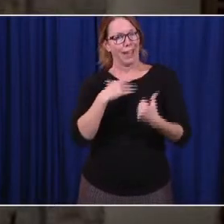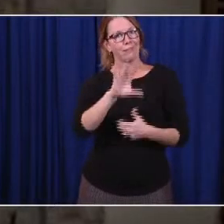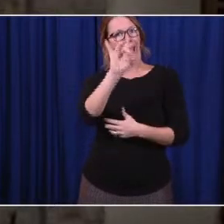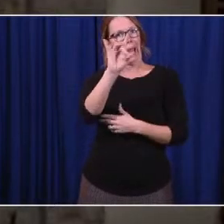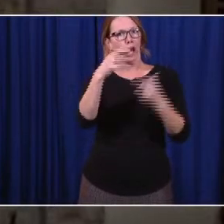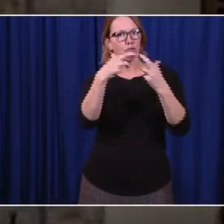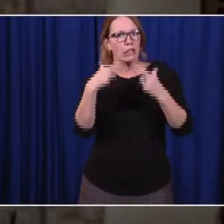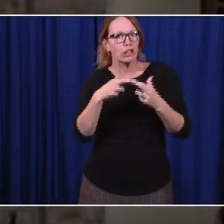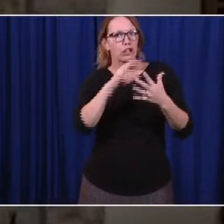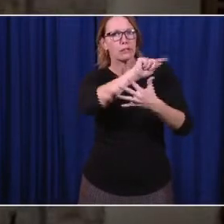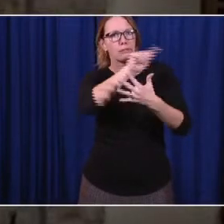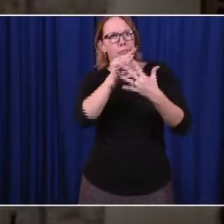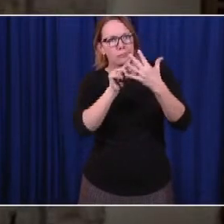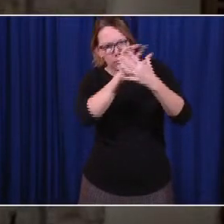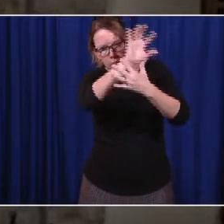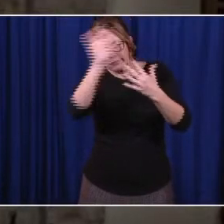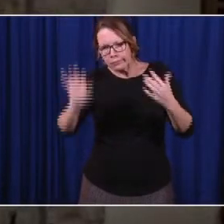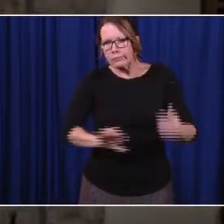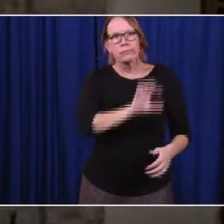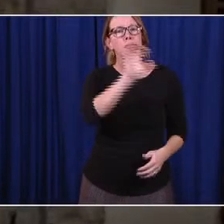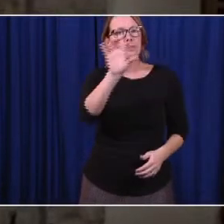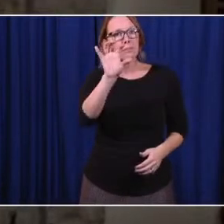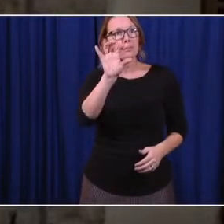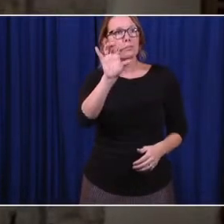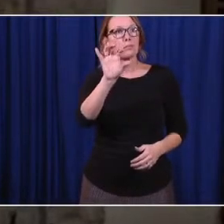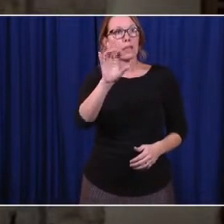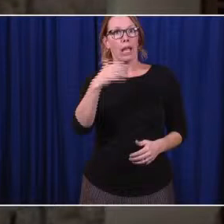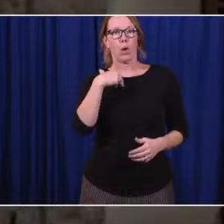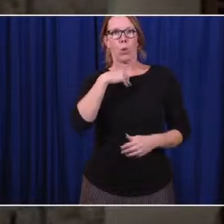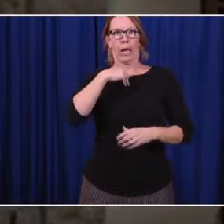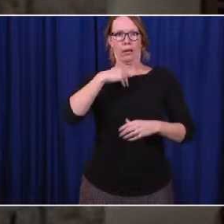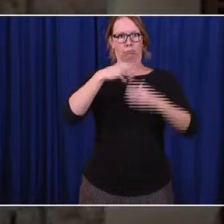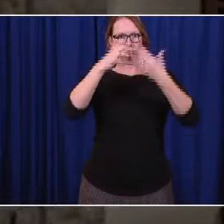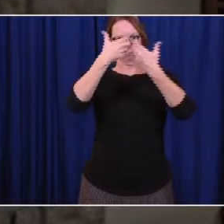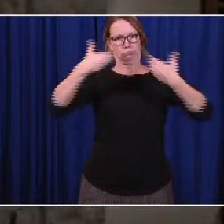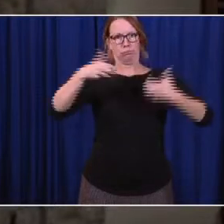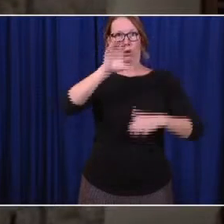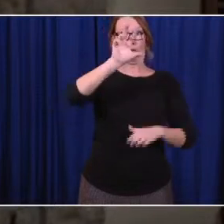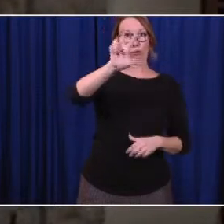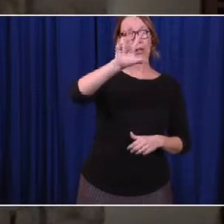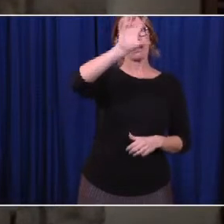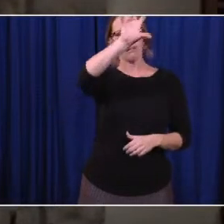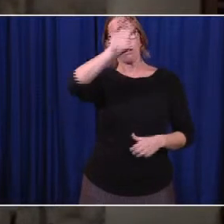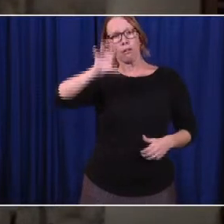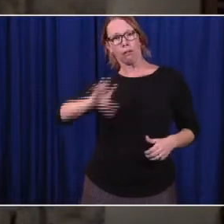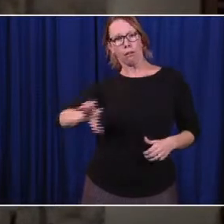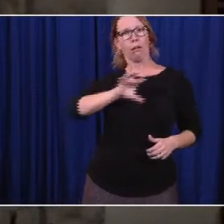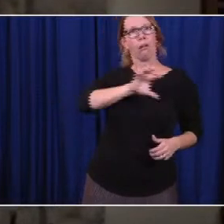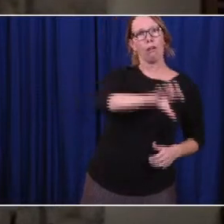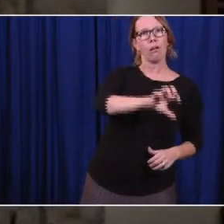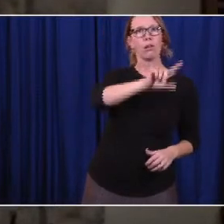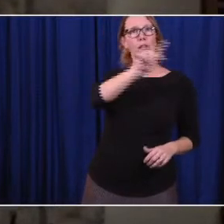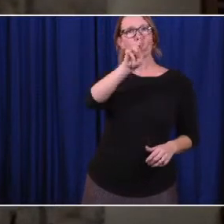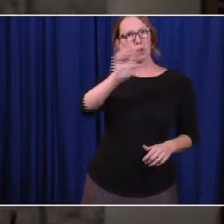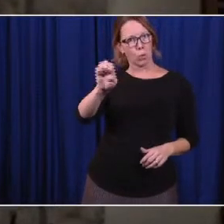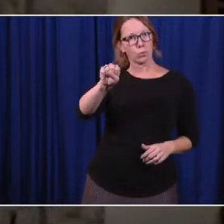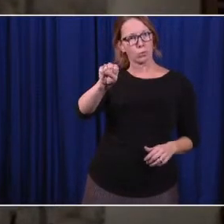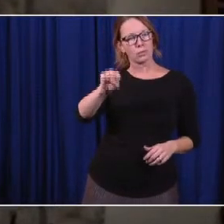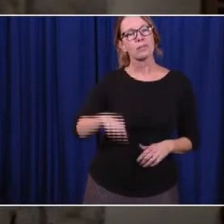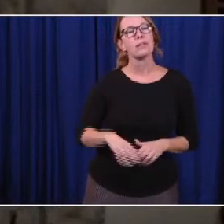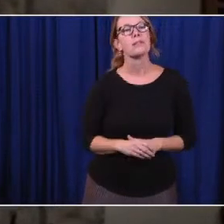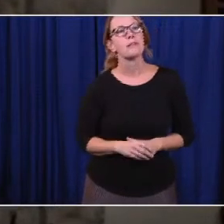basically, and we, took 3 zones that cover the entire state, and there's a hospital lead.